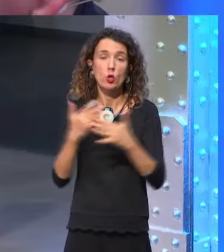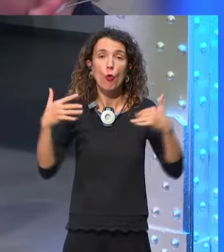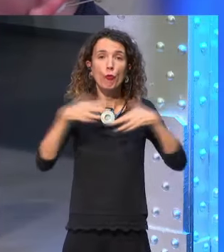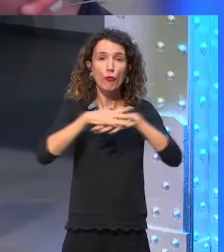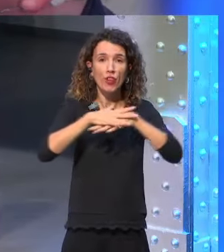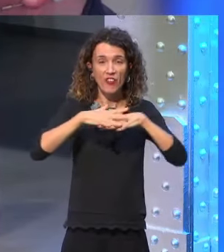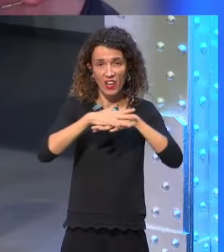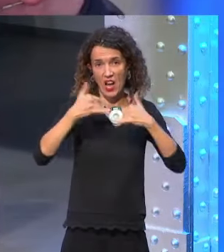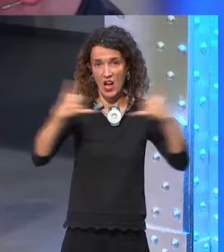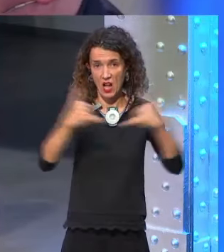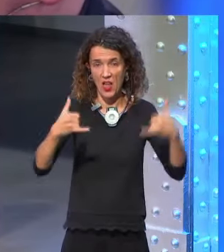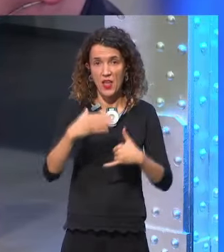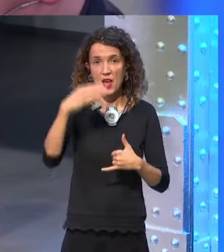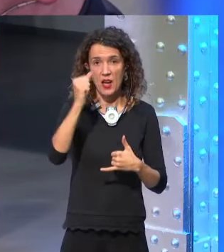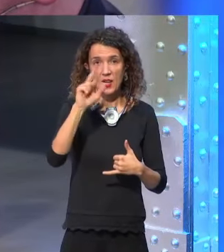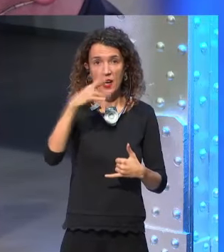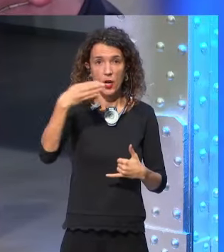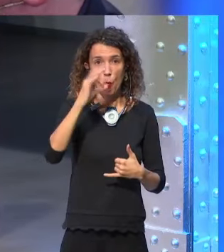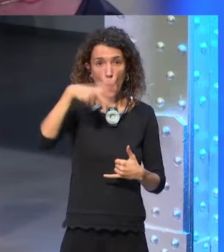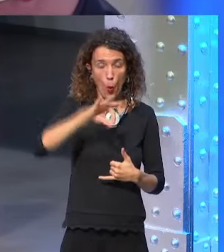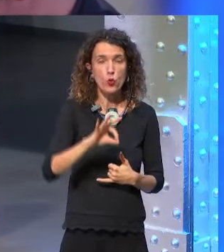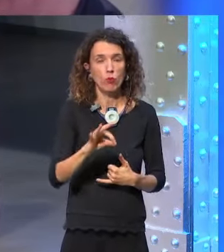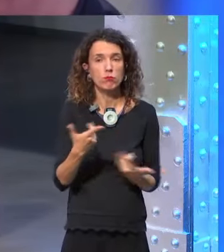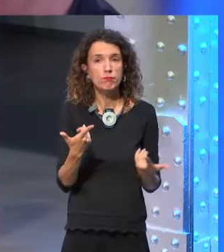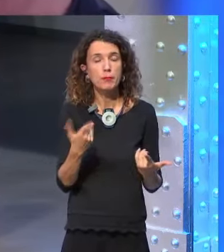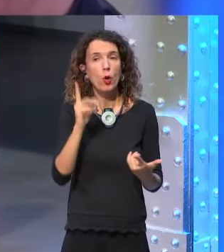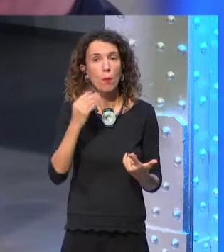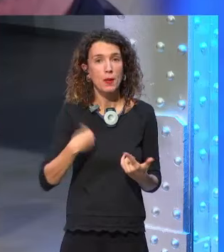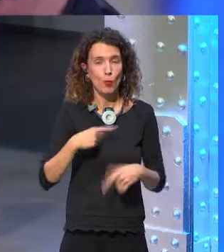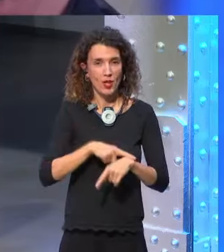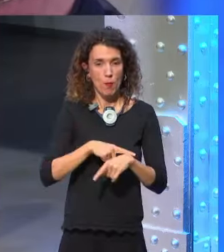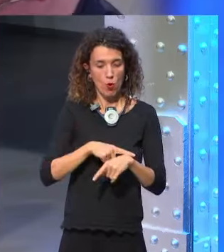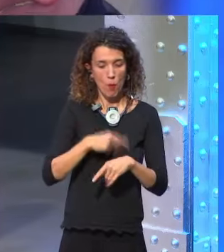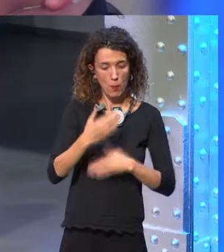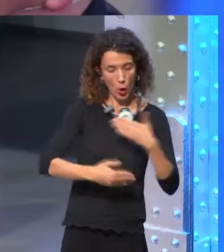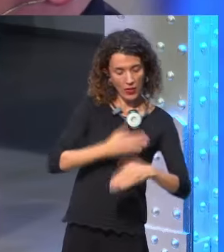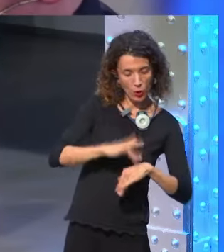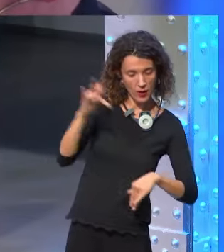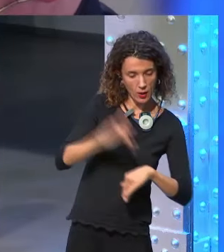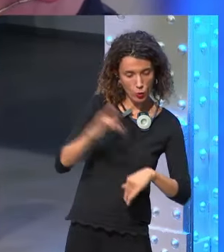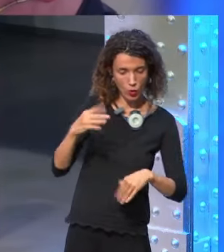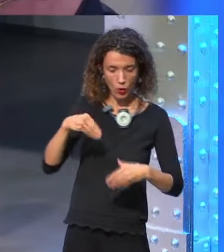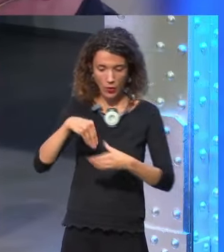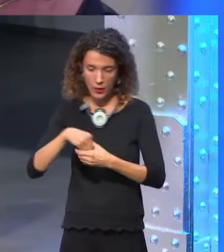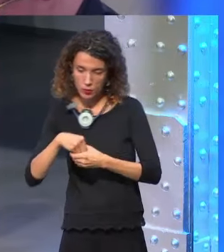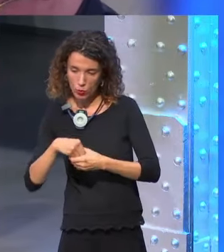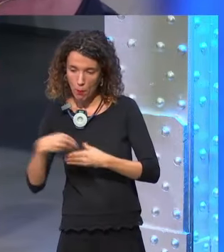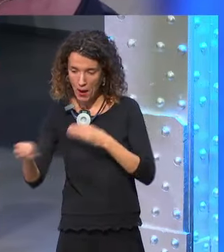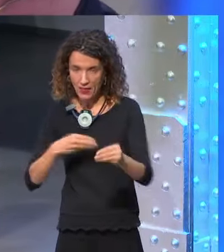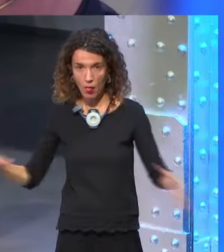problems at the same time, so make this connection between, you know, these digital processes and architecture, and at the same time